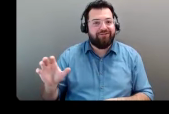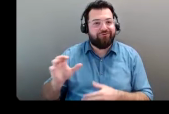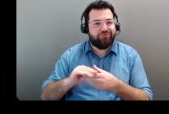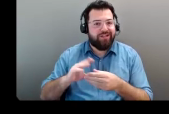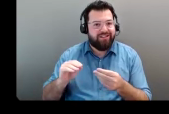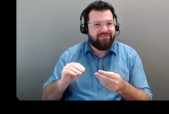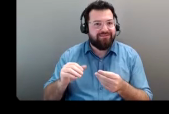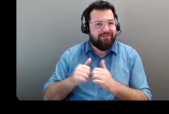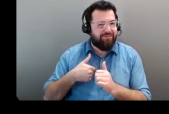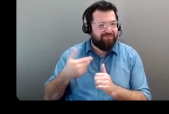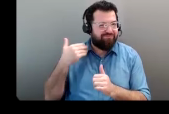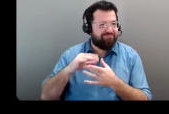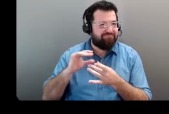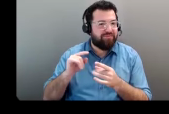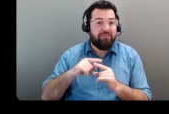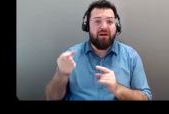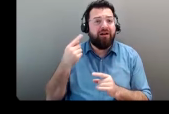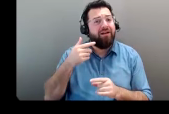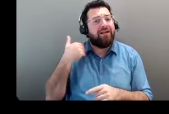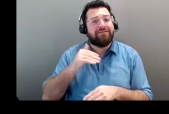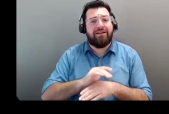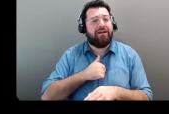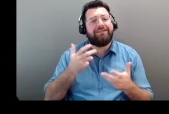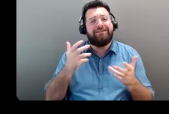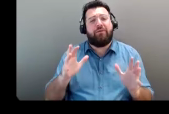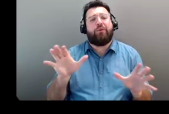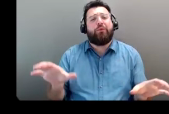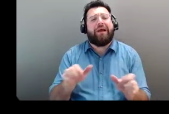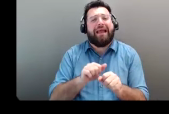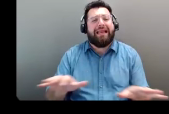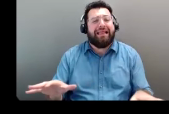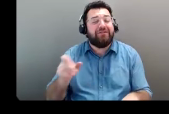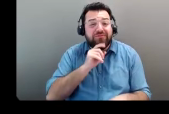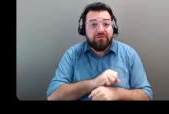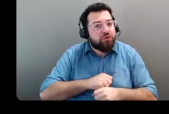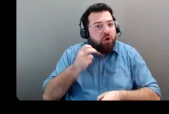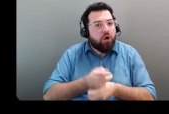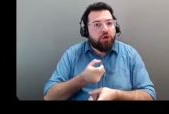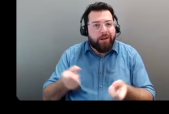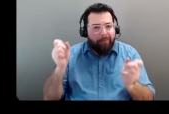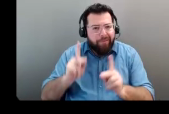even last night I just didn't want to do anything. Like to be honest, like it was hard to get back into it.